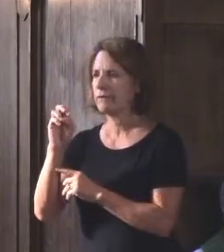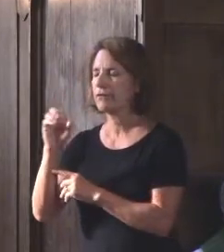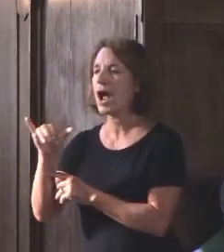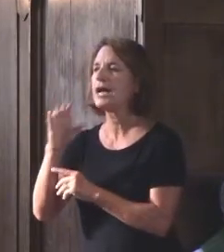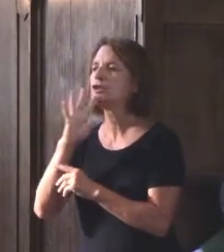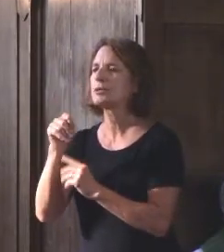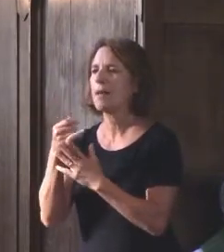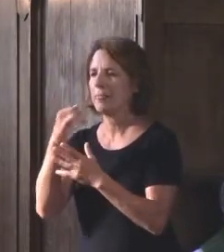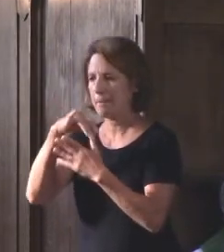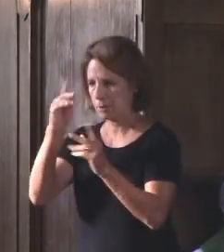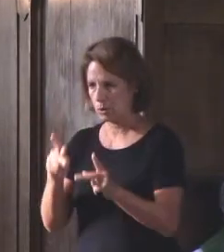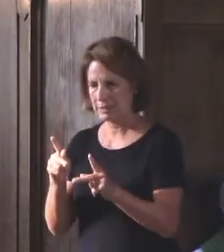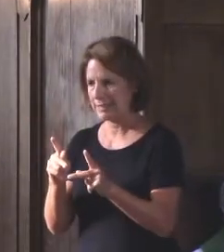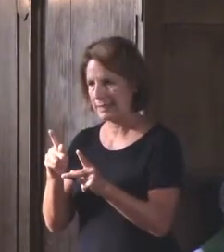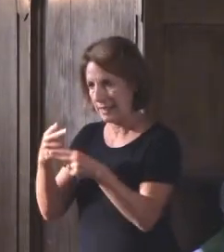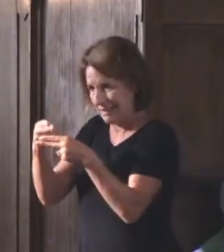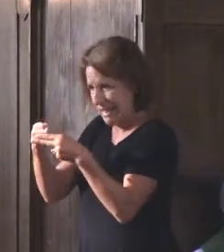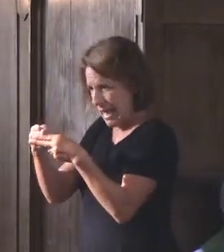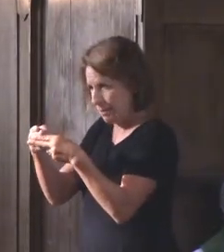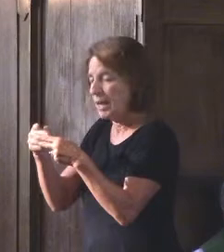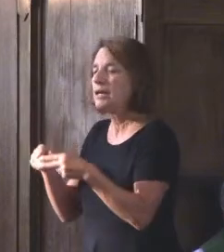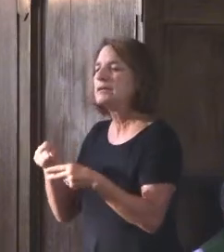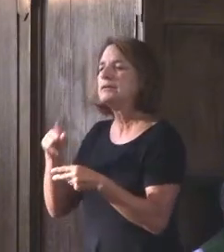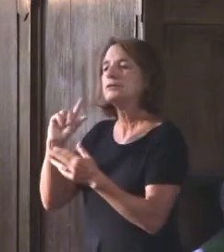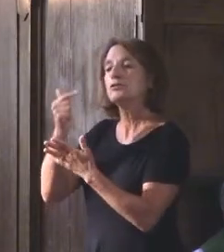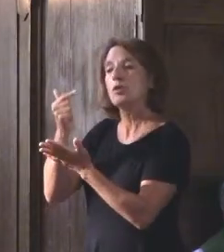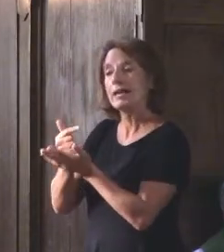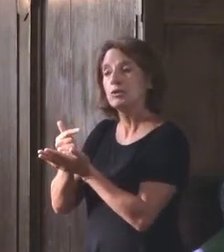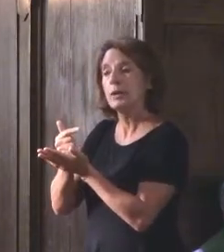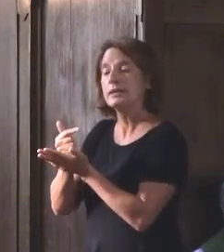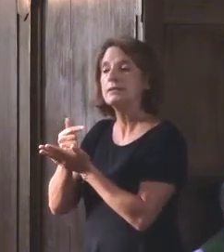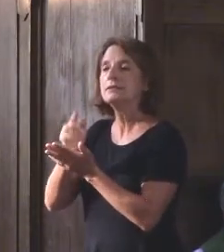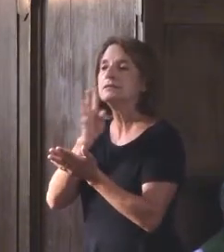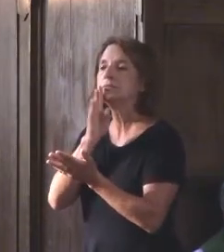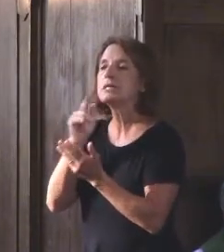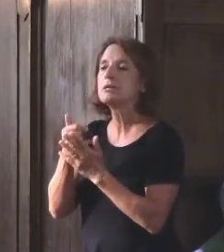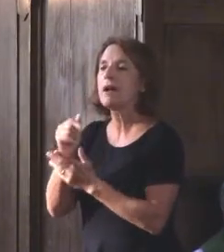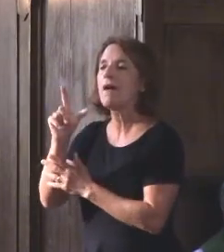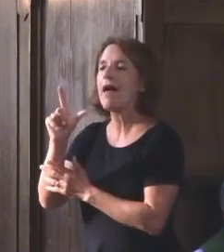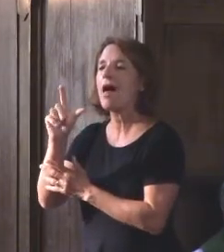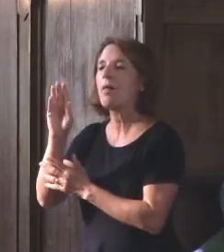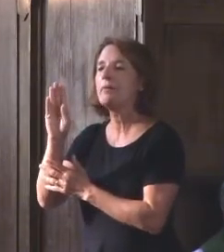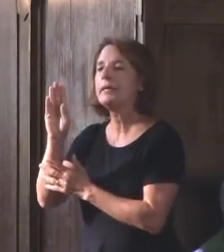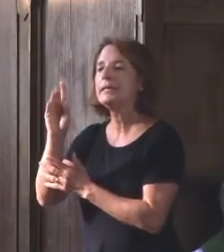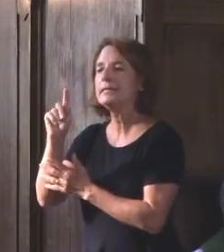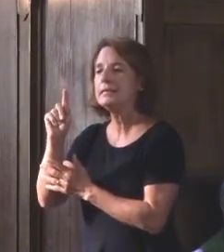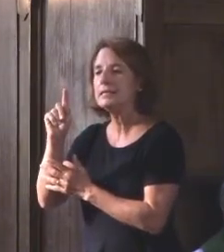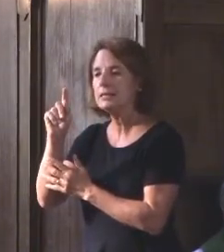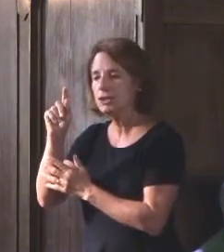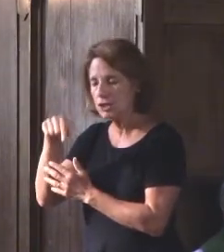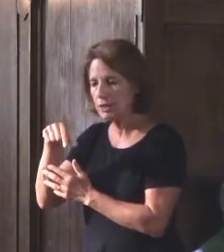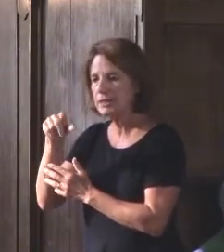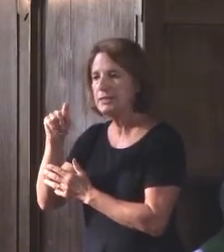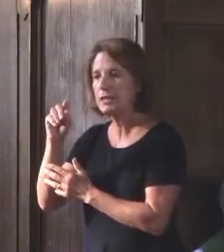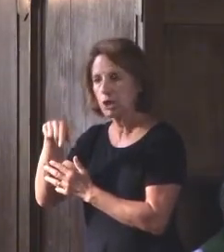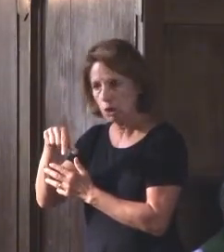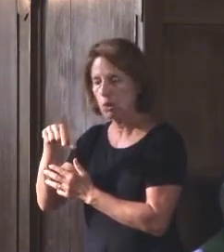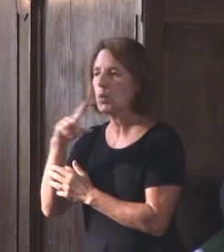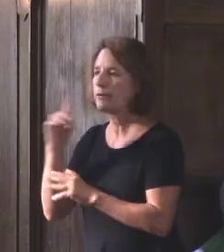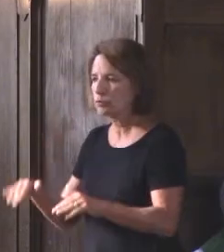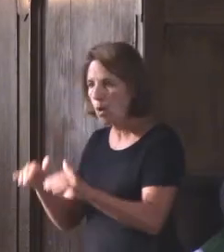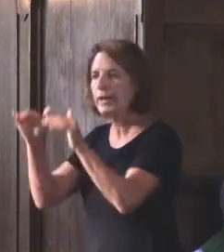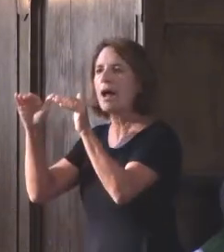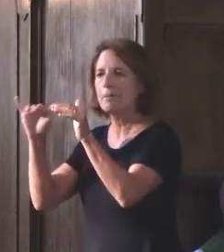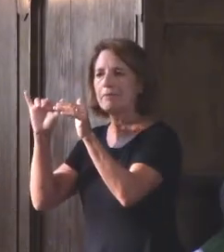homily. In his graduation speech, he planned to speak about his LGBTQ activism and his struggles growing up as a gay